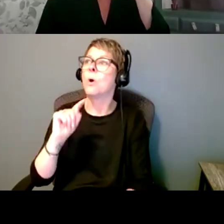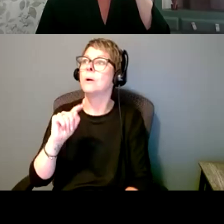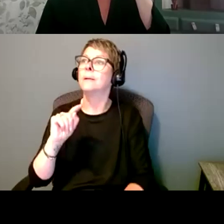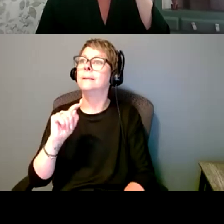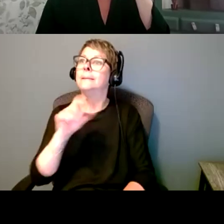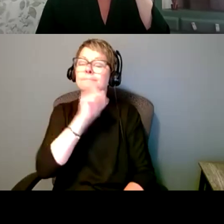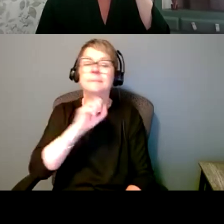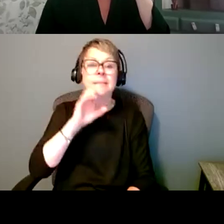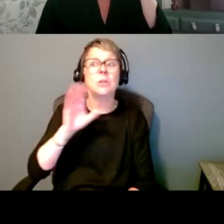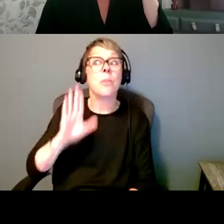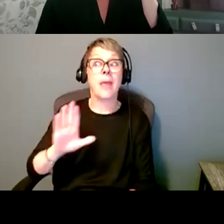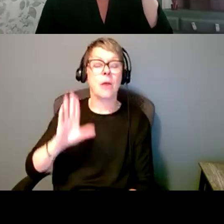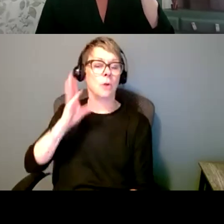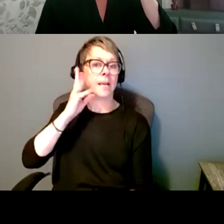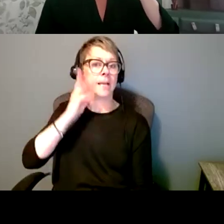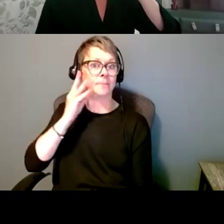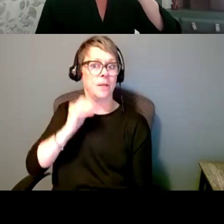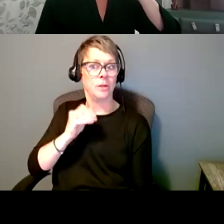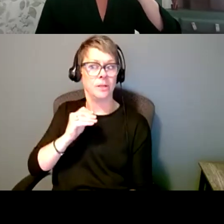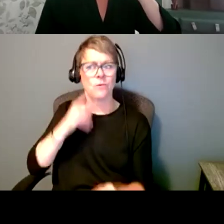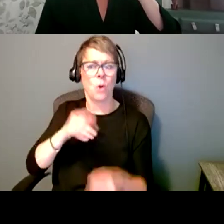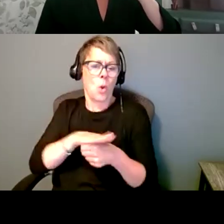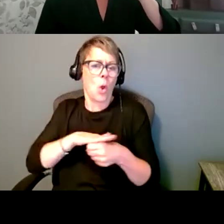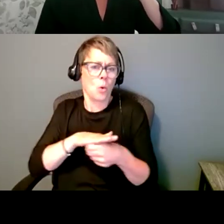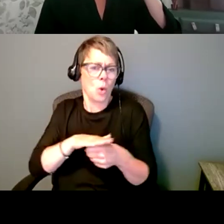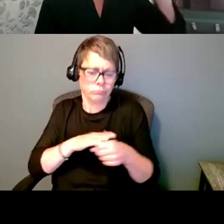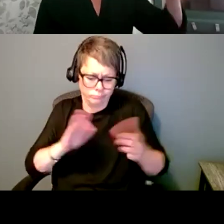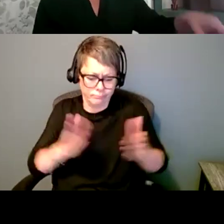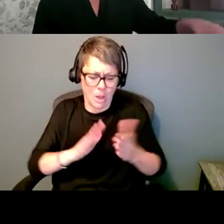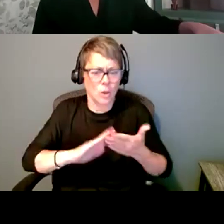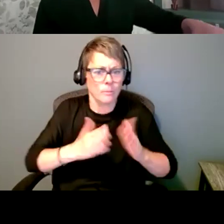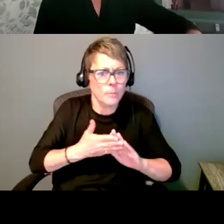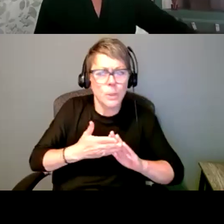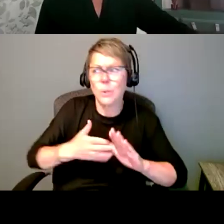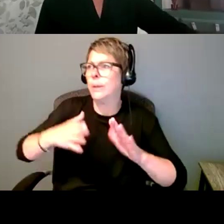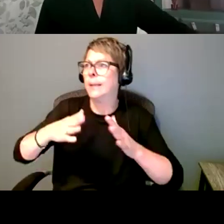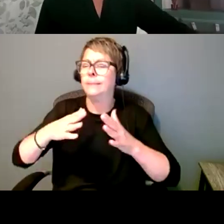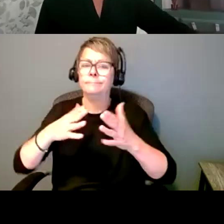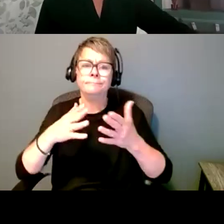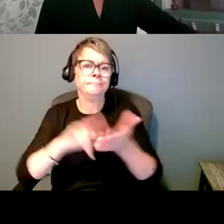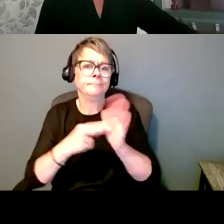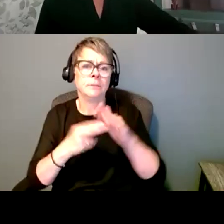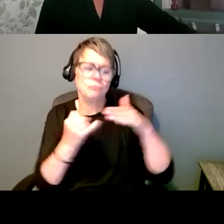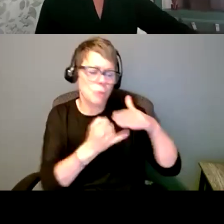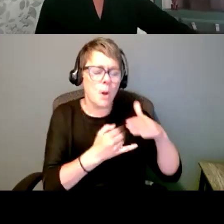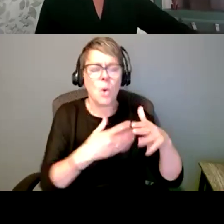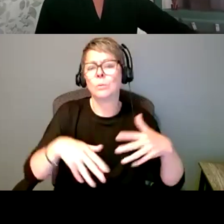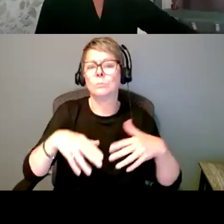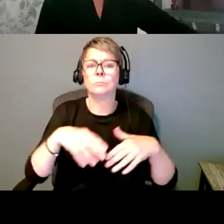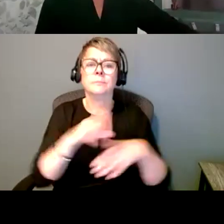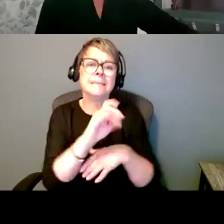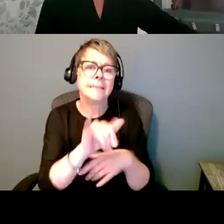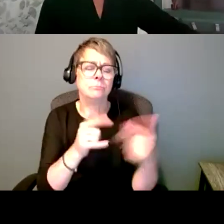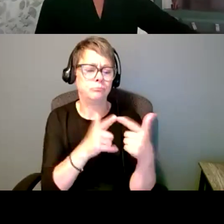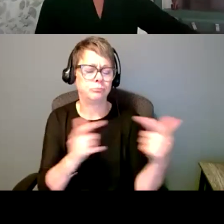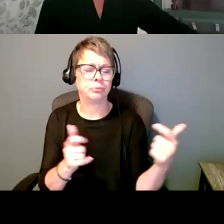persons at those really local levels, whether they be urban, suburban, rural, or remote? How can they